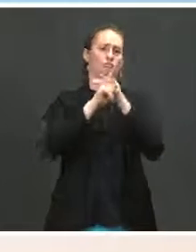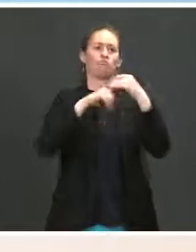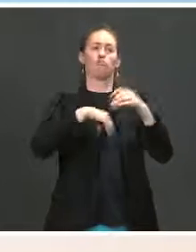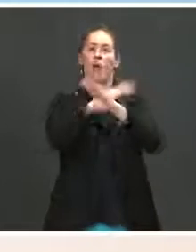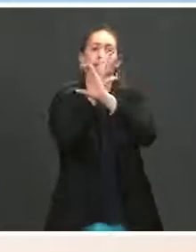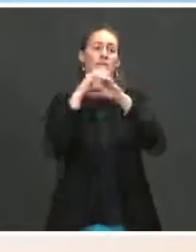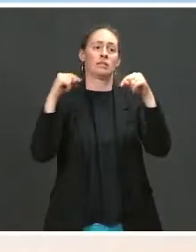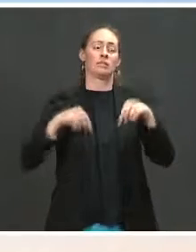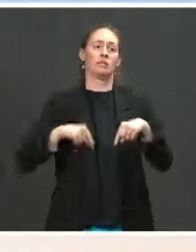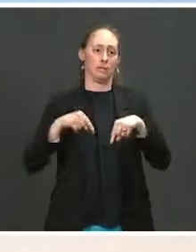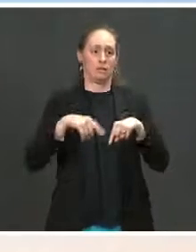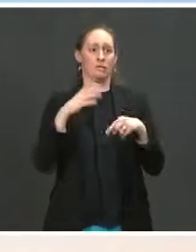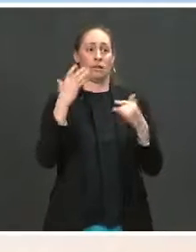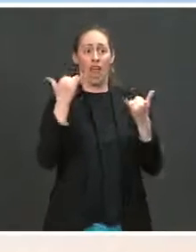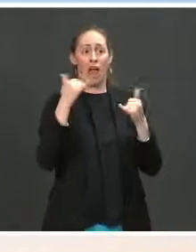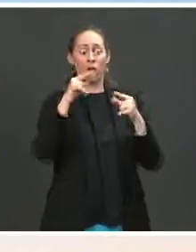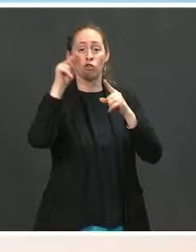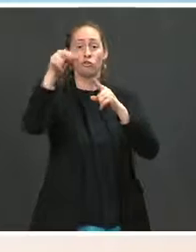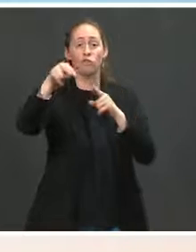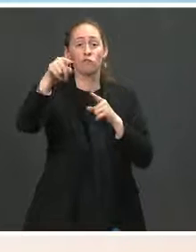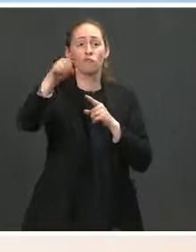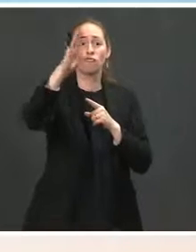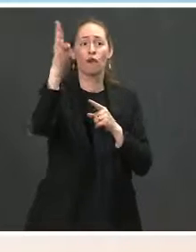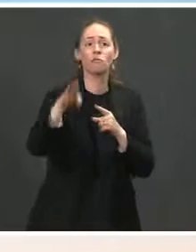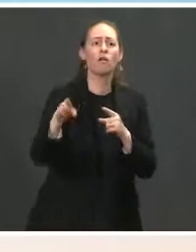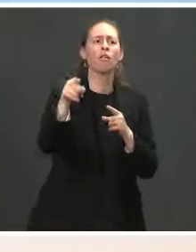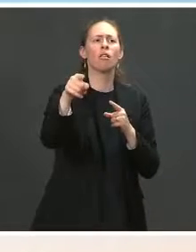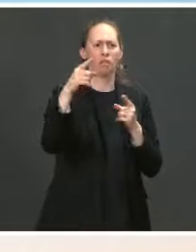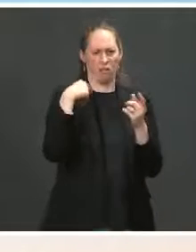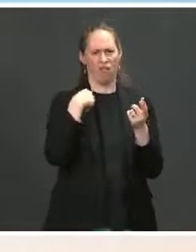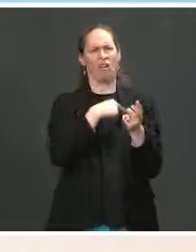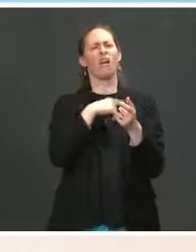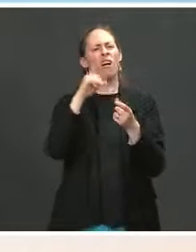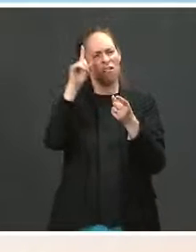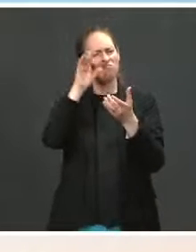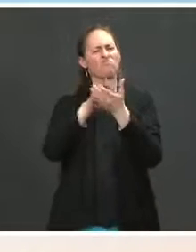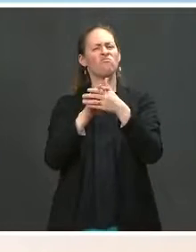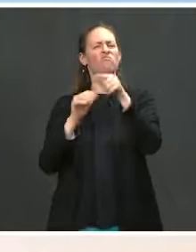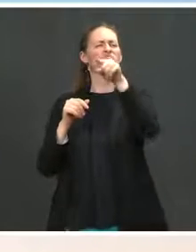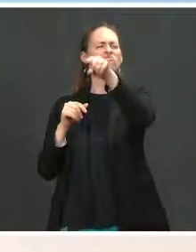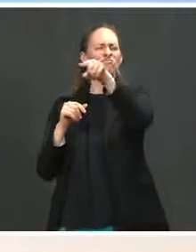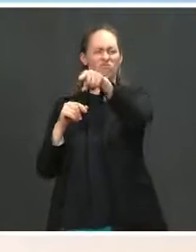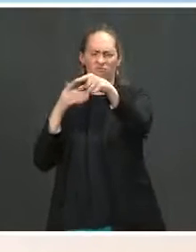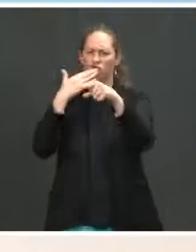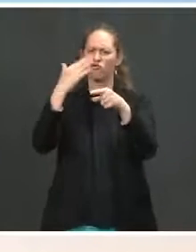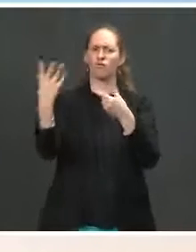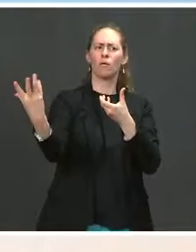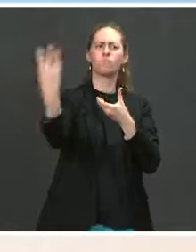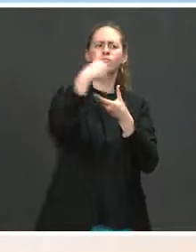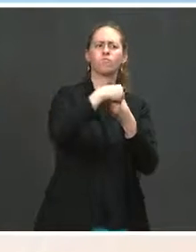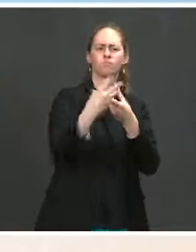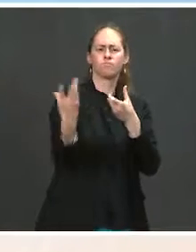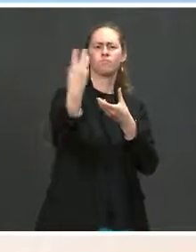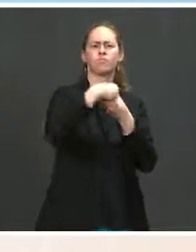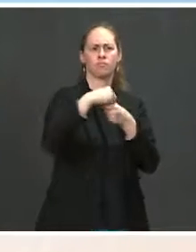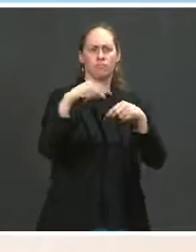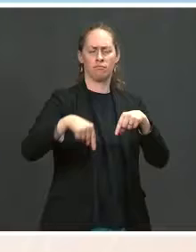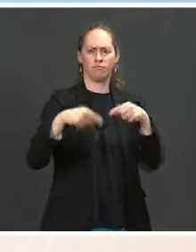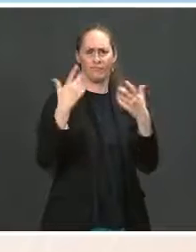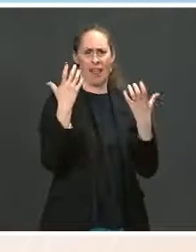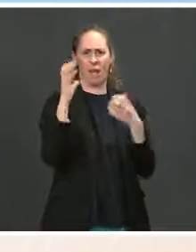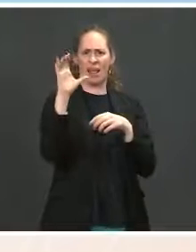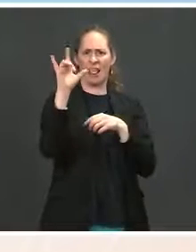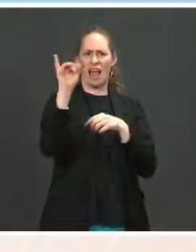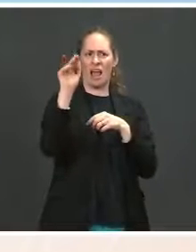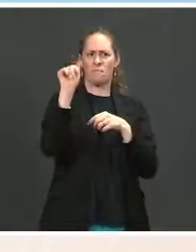has been clear since the beginning. We believe Brazil is a key partner in confronting climate issues. Climate solutions will, of course, need Brazil's